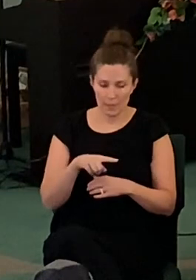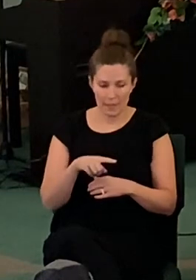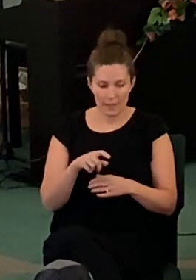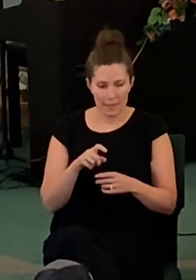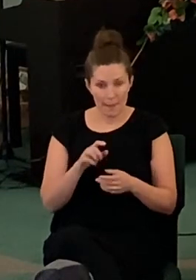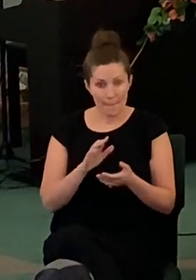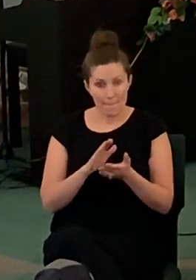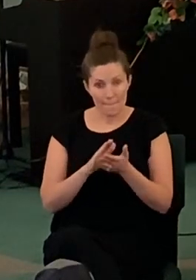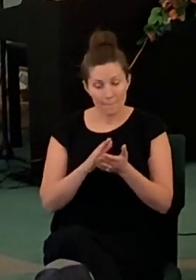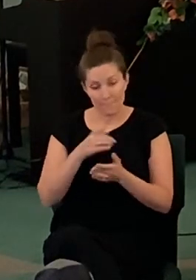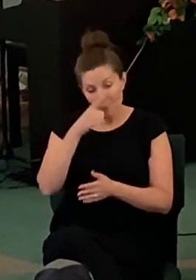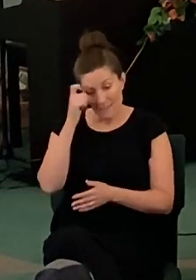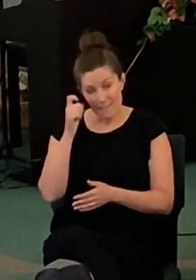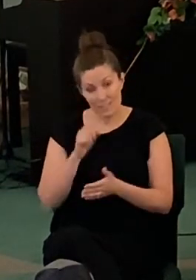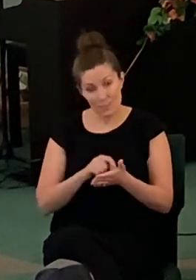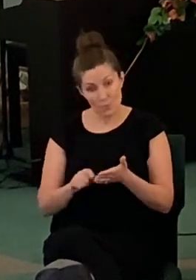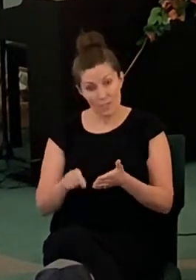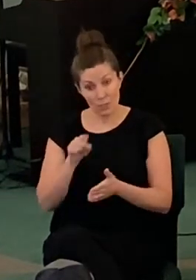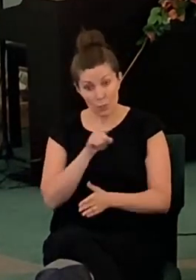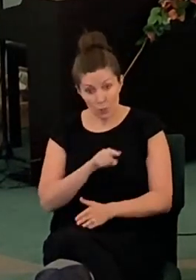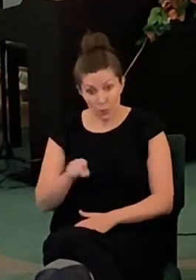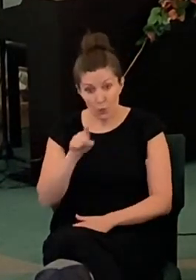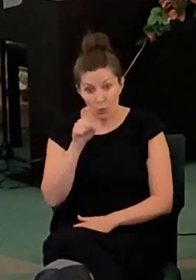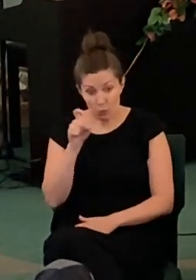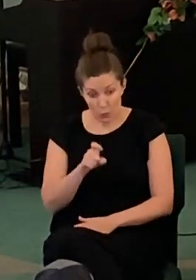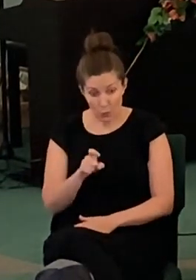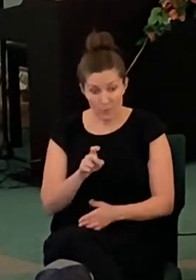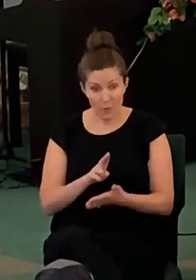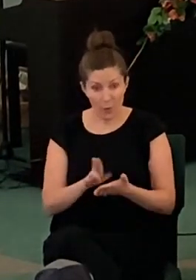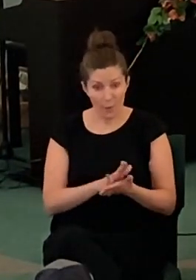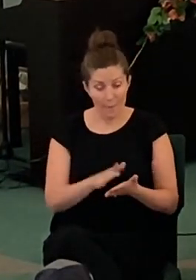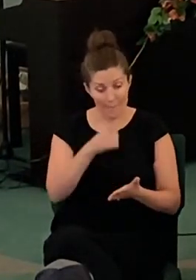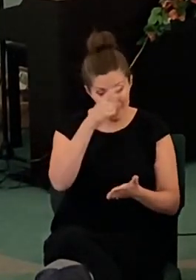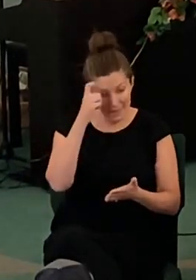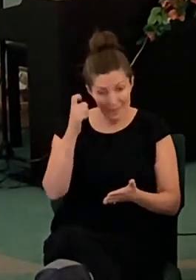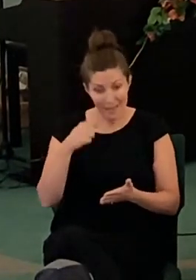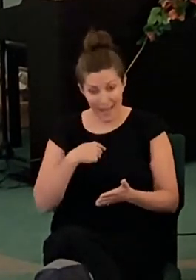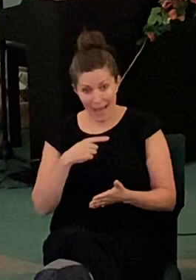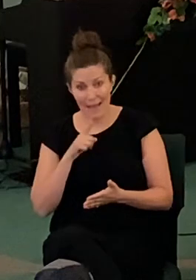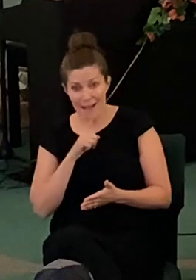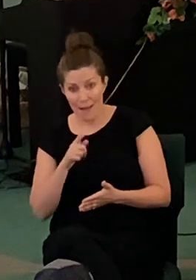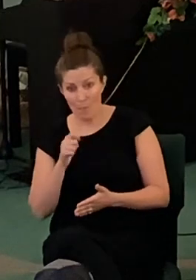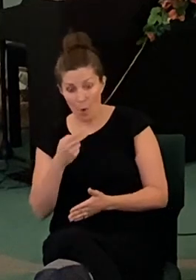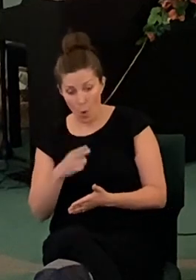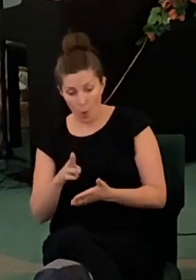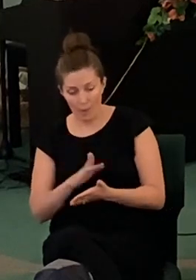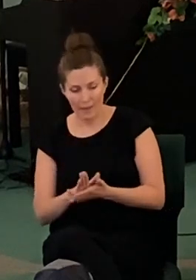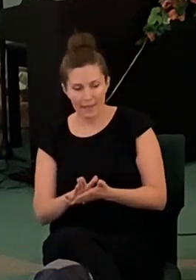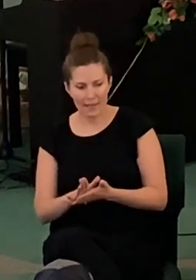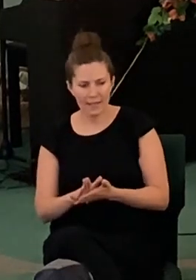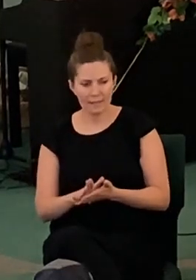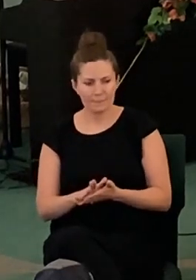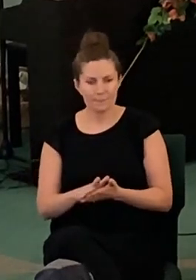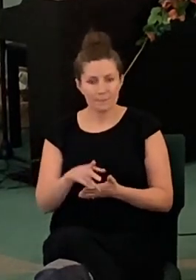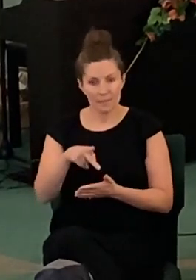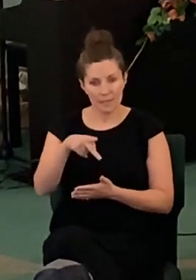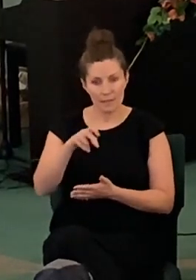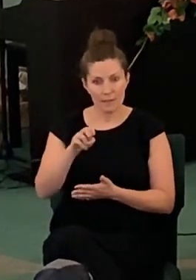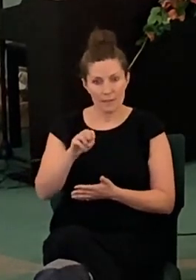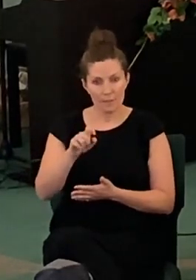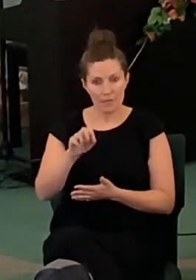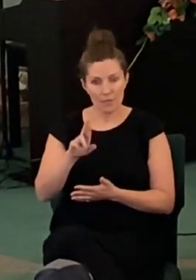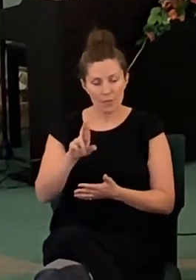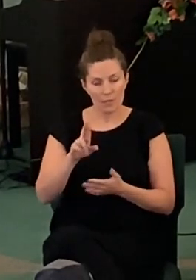written, you shall be holy, for I am holy. Peter's quoting from Leviticus there, saying we